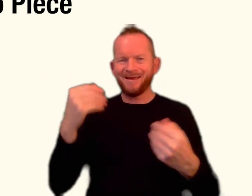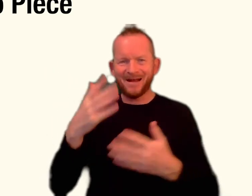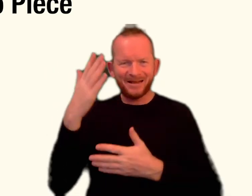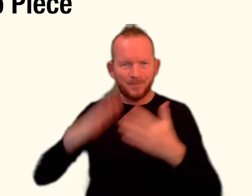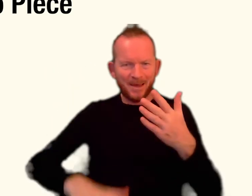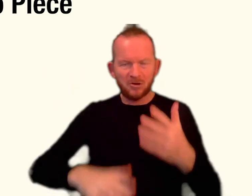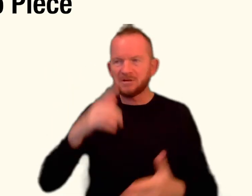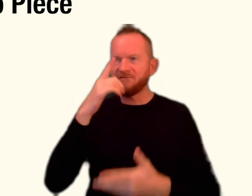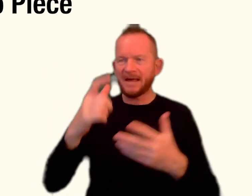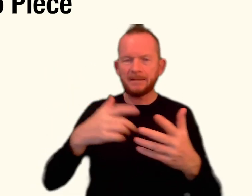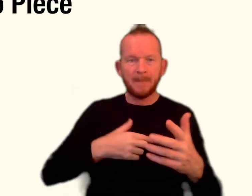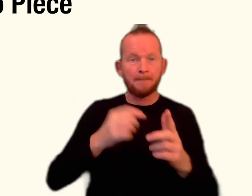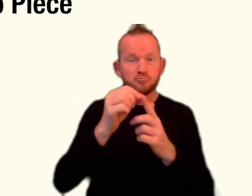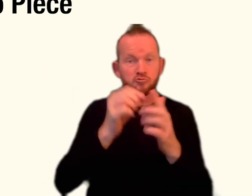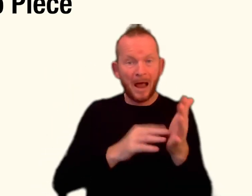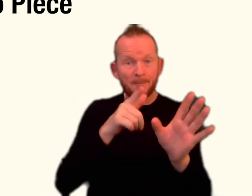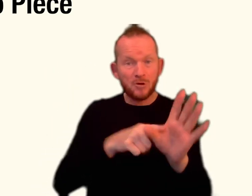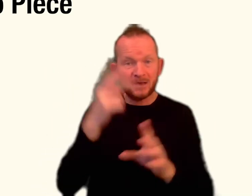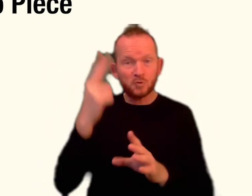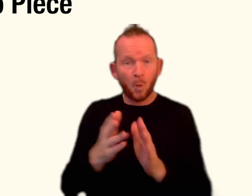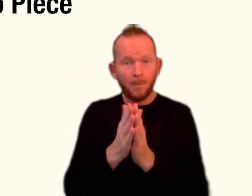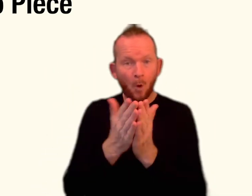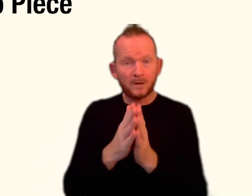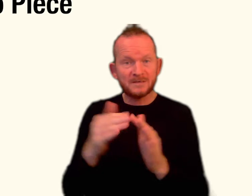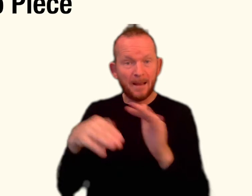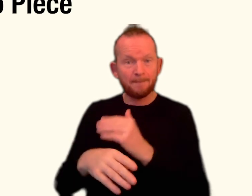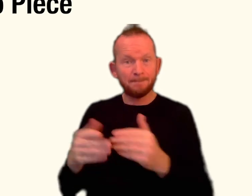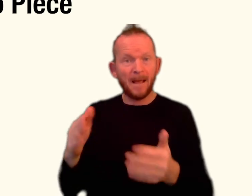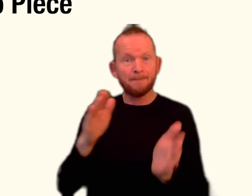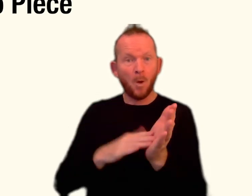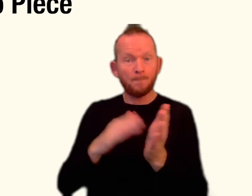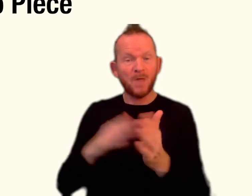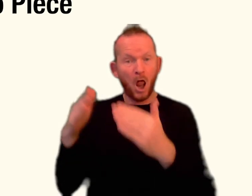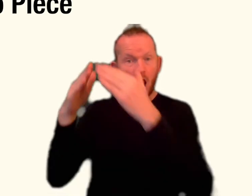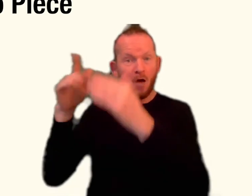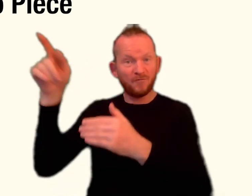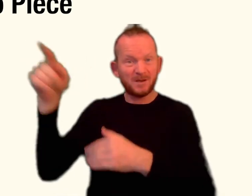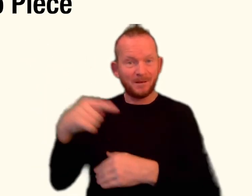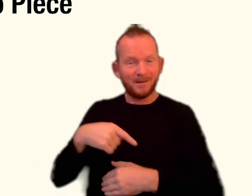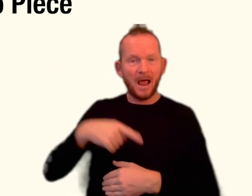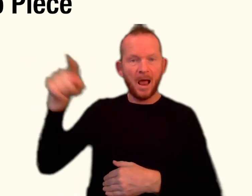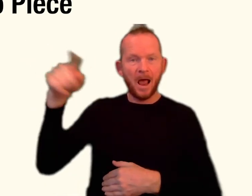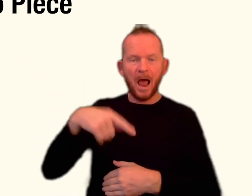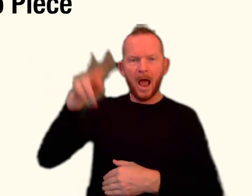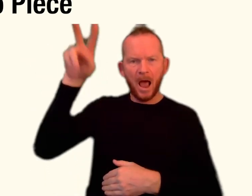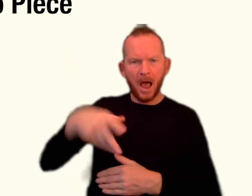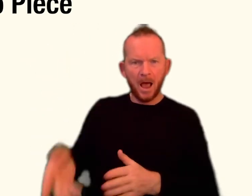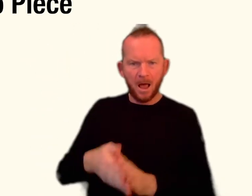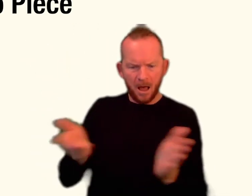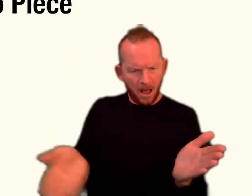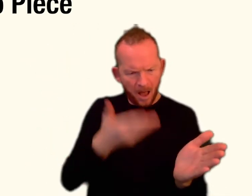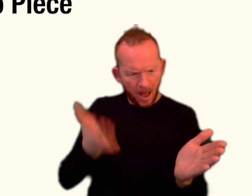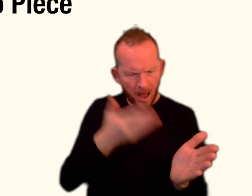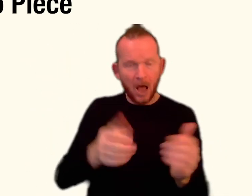of finding my primary school books in my mum's loft, and I was absolutely shocked at what